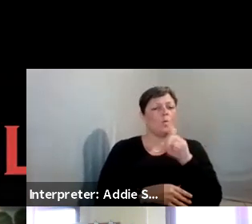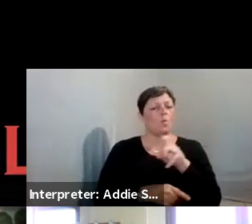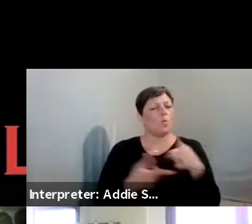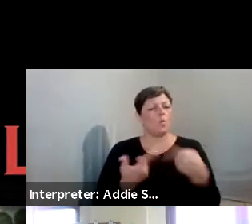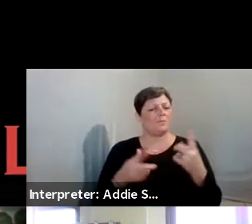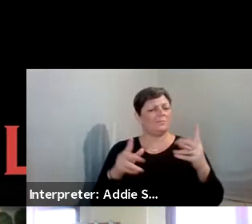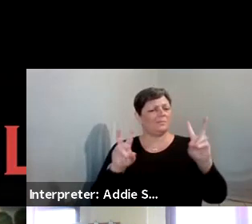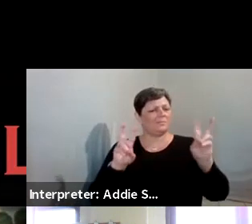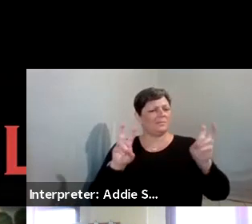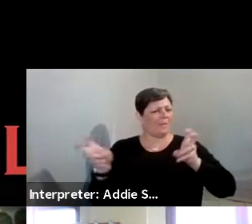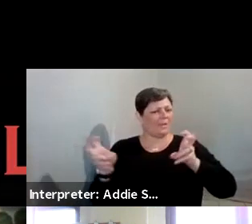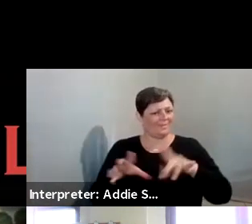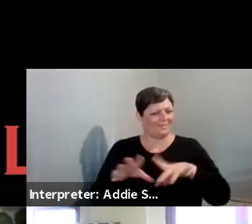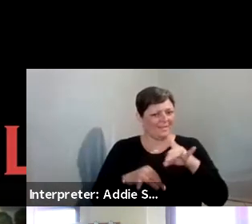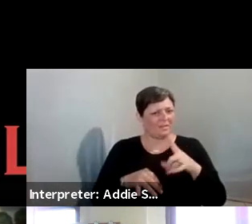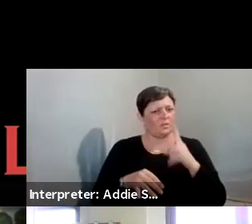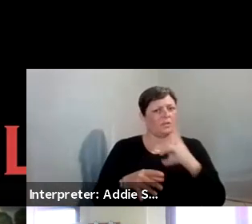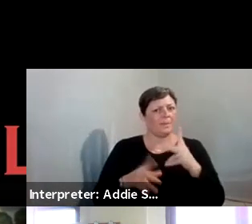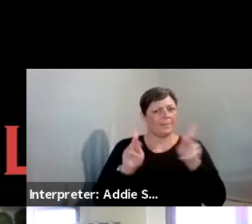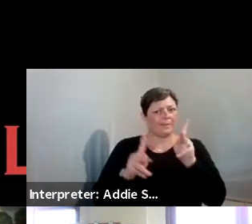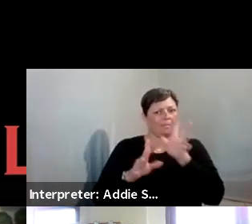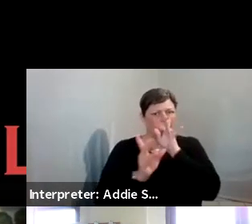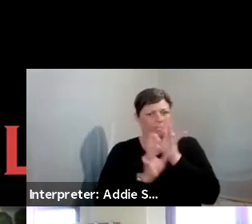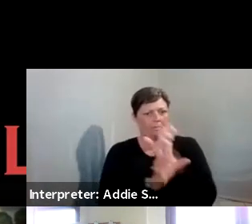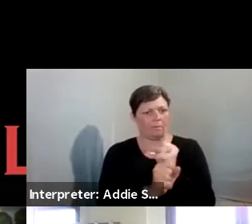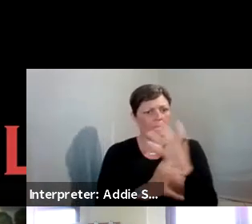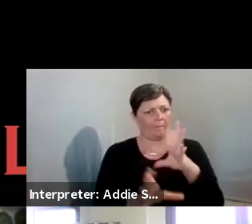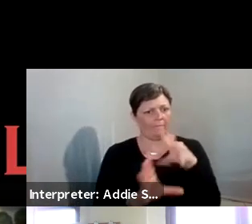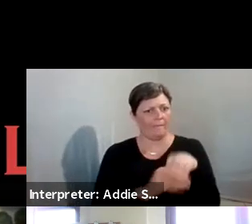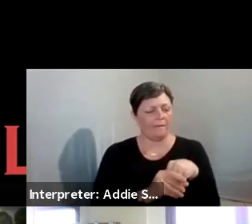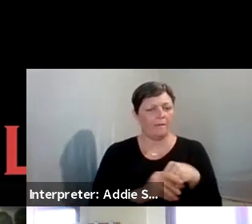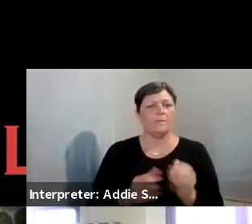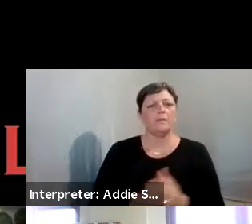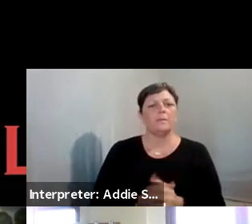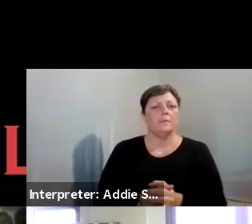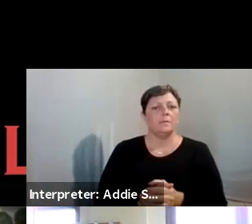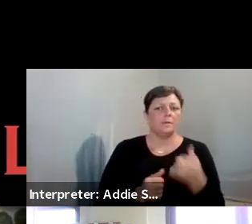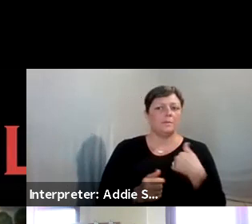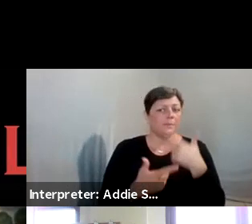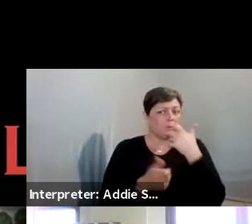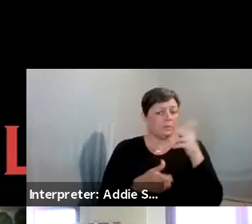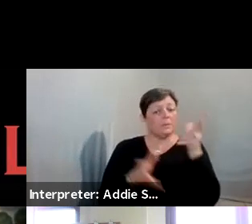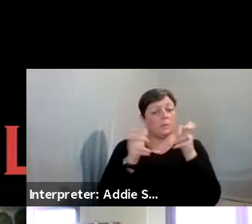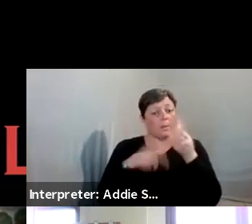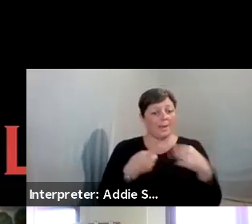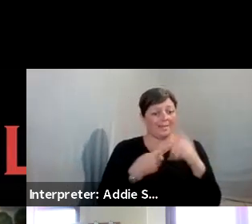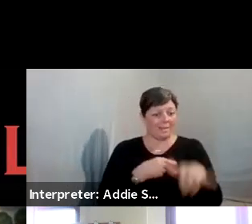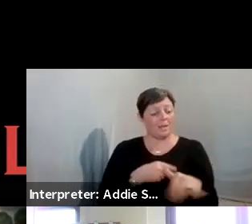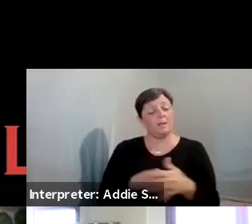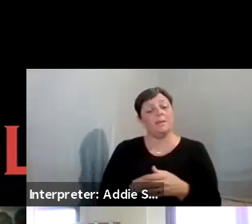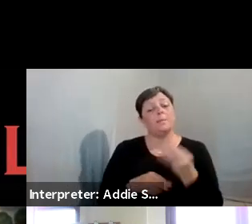are you finding were attracting participants. But when you, and I'd be interested in hearing about that. But the other thing